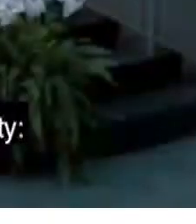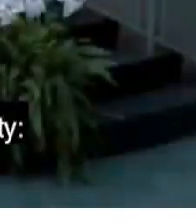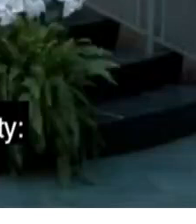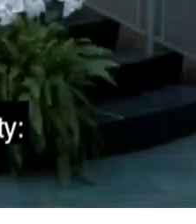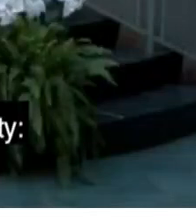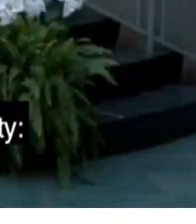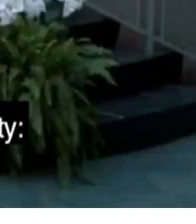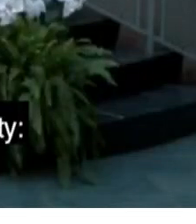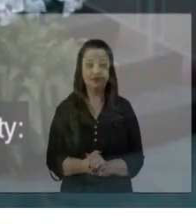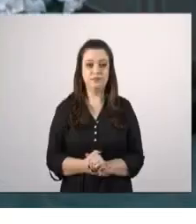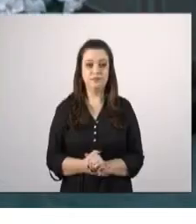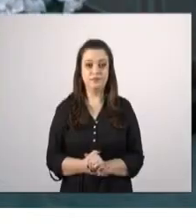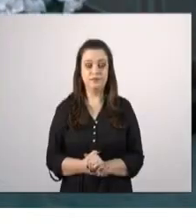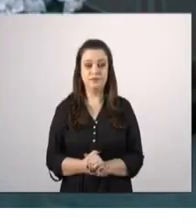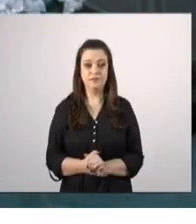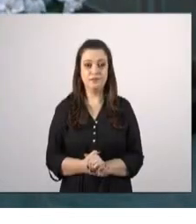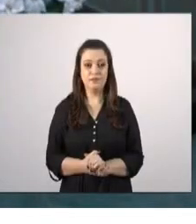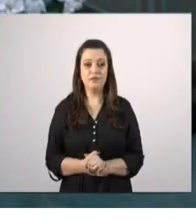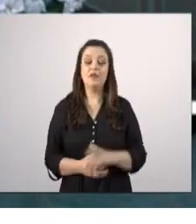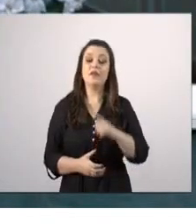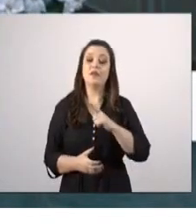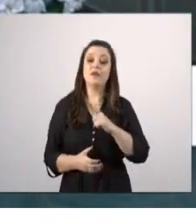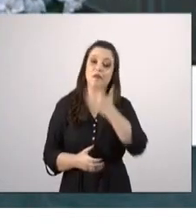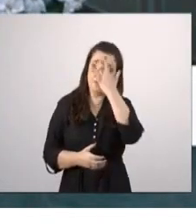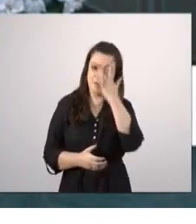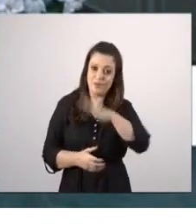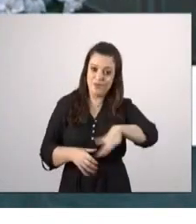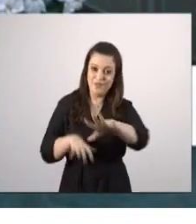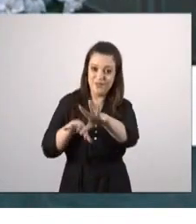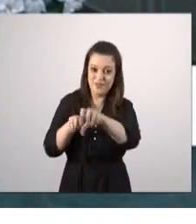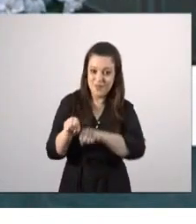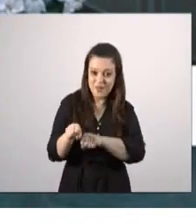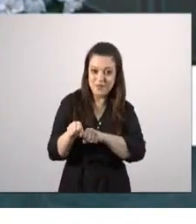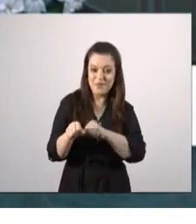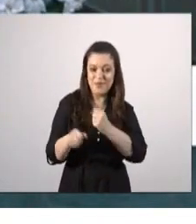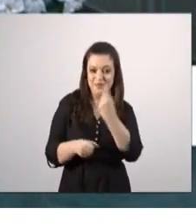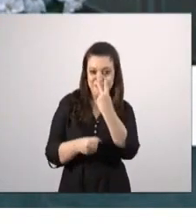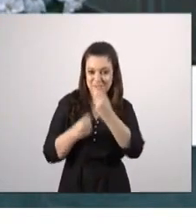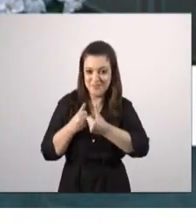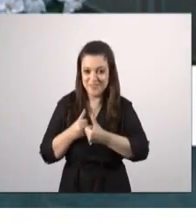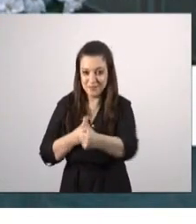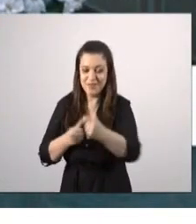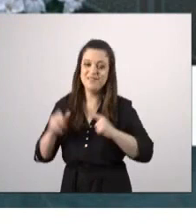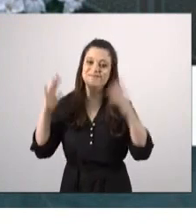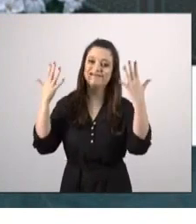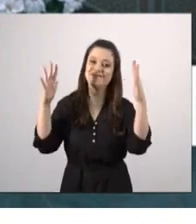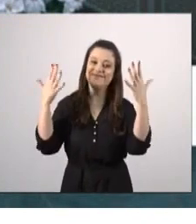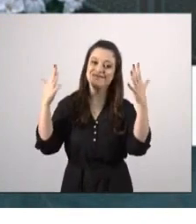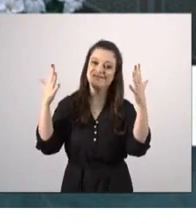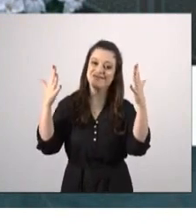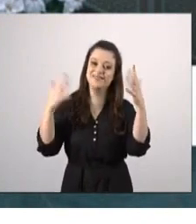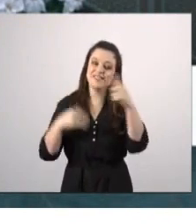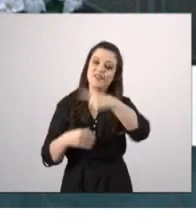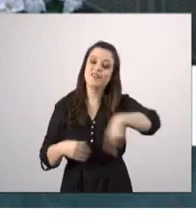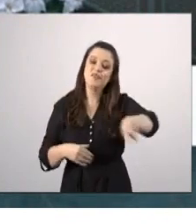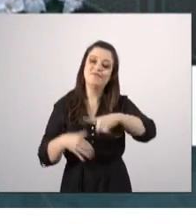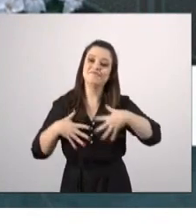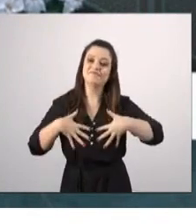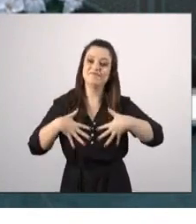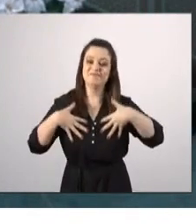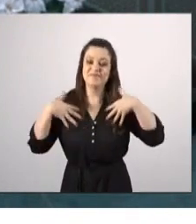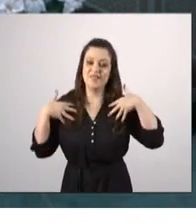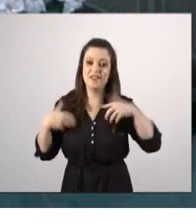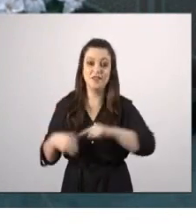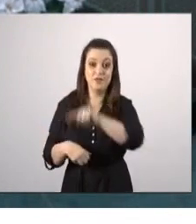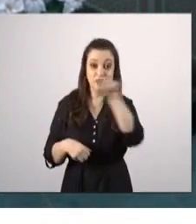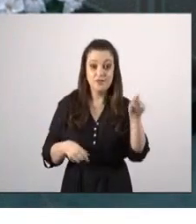To the fall semester graduates of Kent State University, congratulations! We are so very proud of you, and